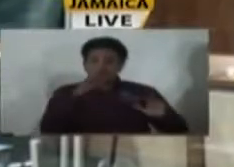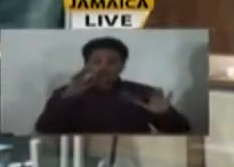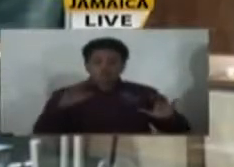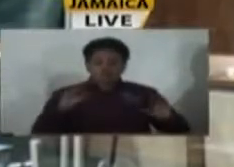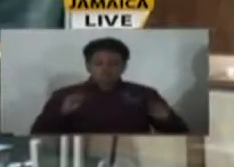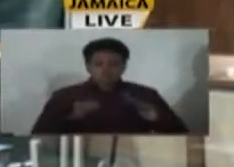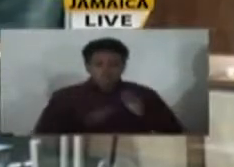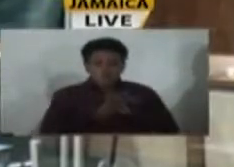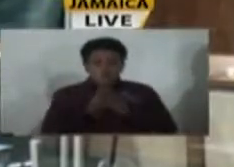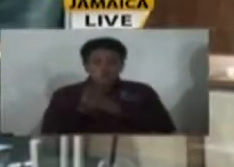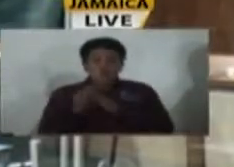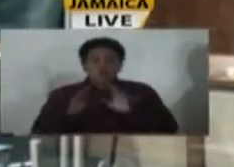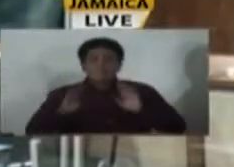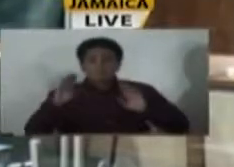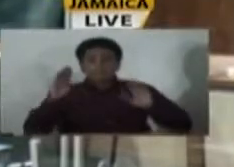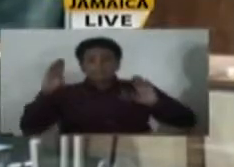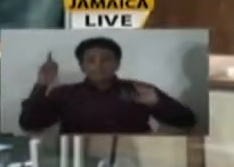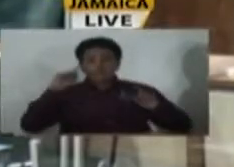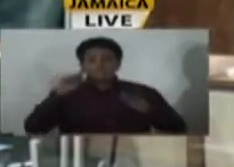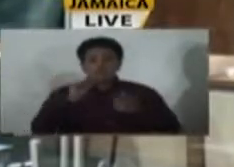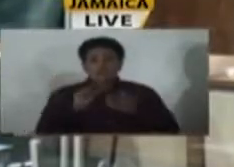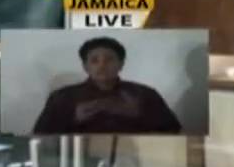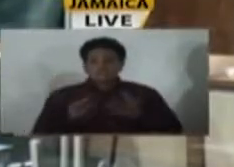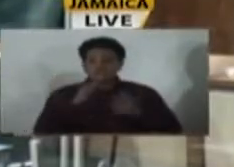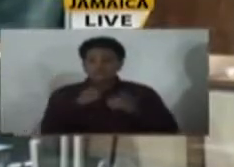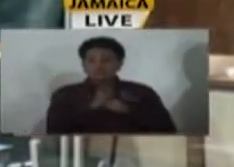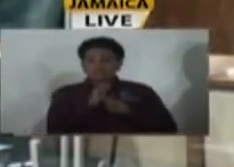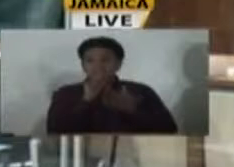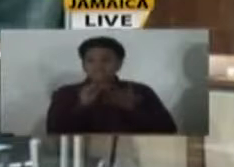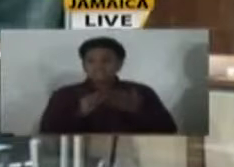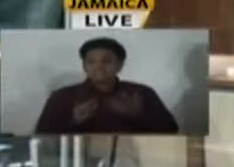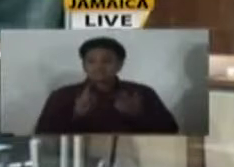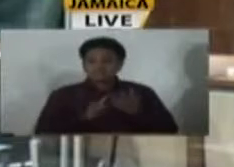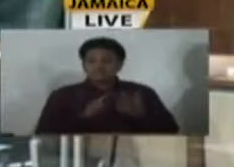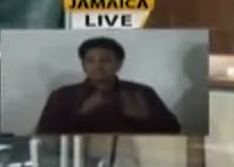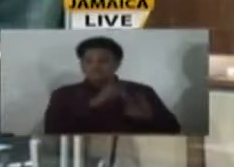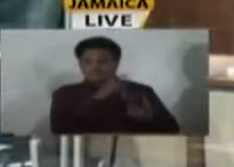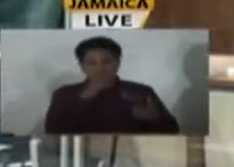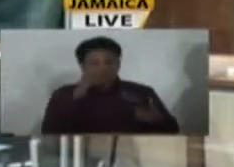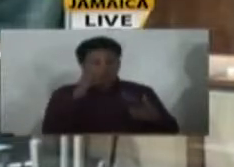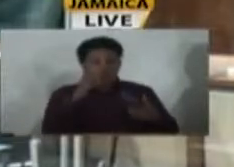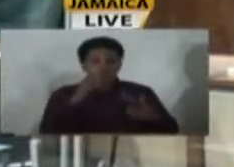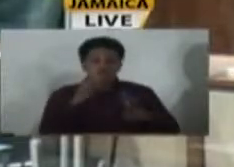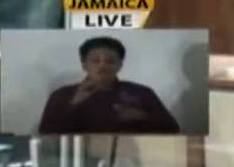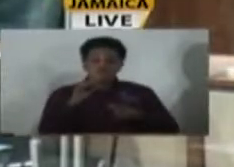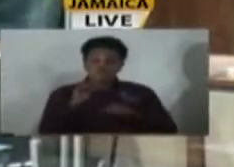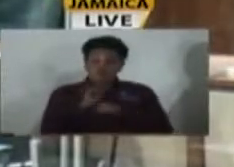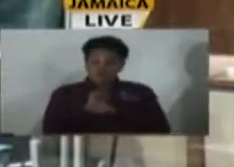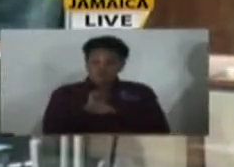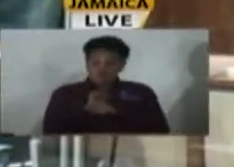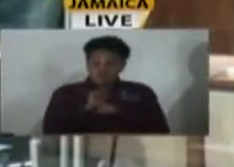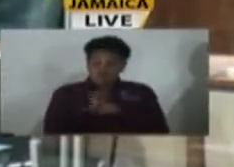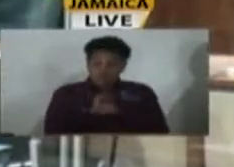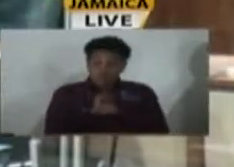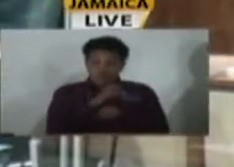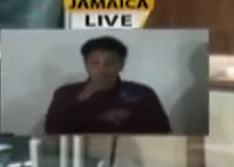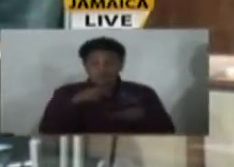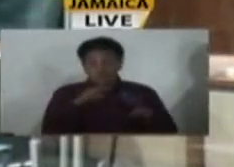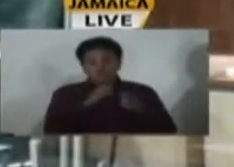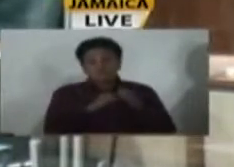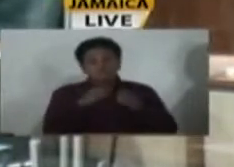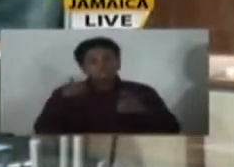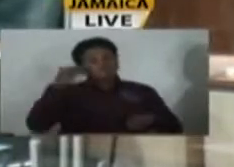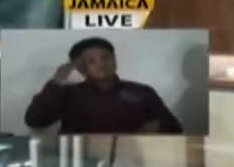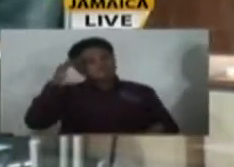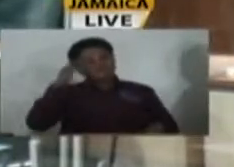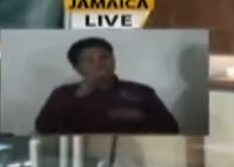and hence allocation to productivity incentives and farm roads that I know Minister Green will judicially employ. Our